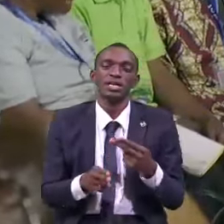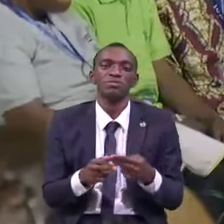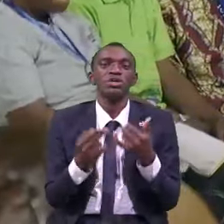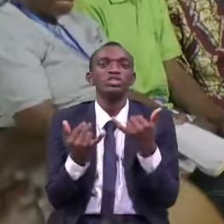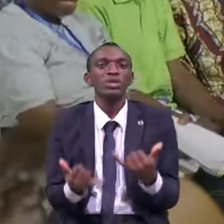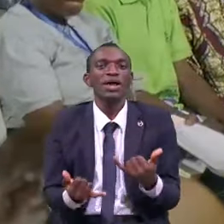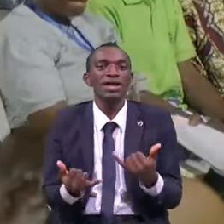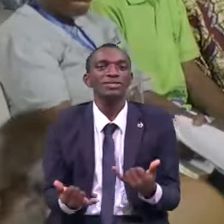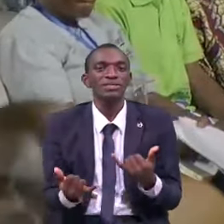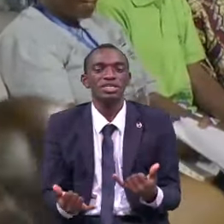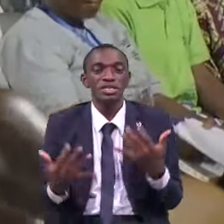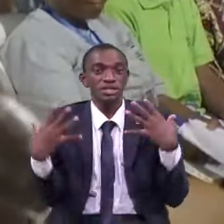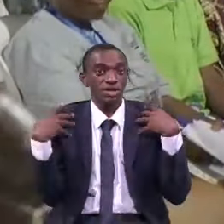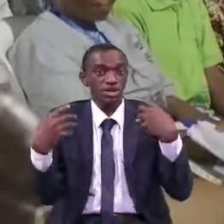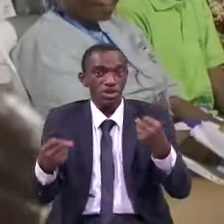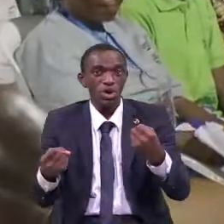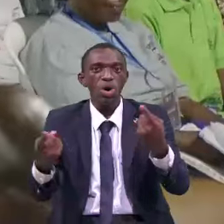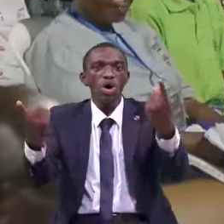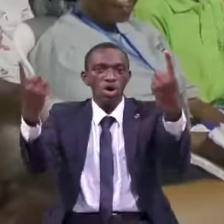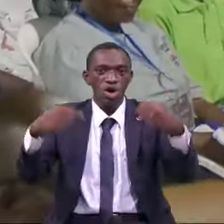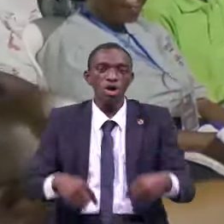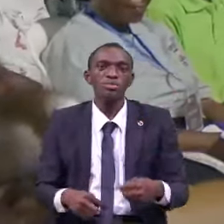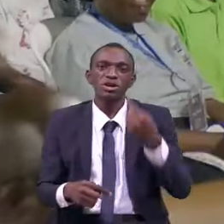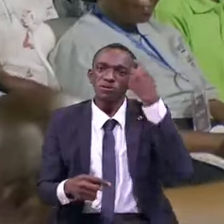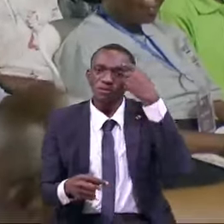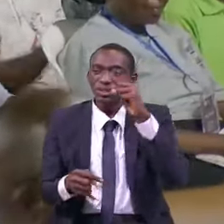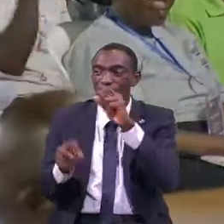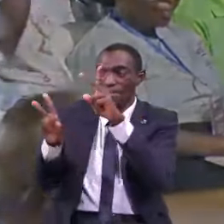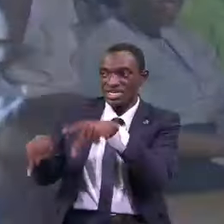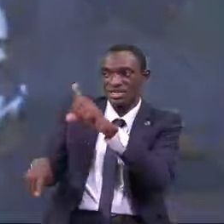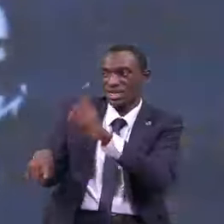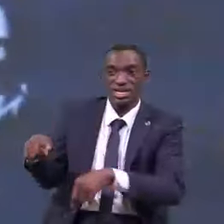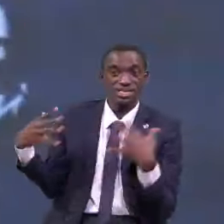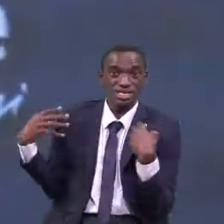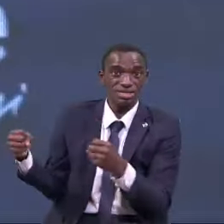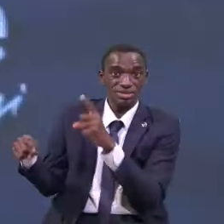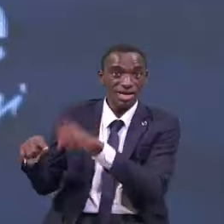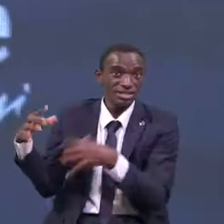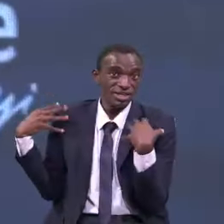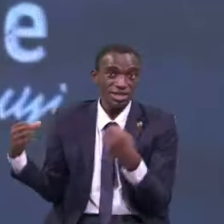Tonight the cure comes for the incurable.